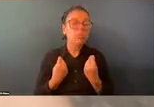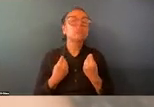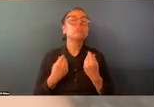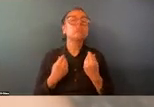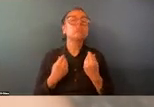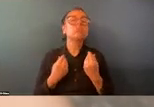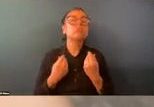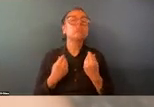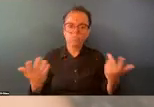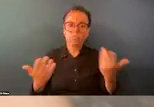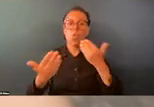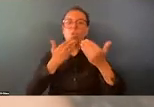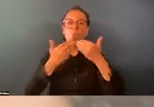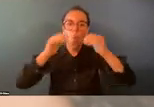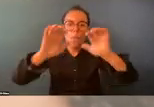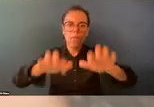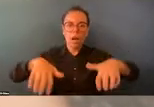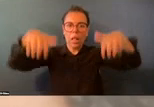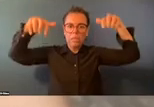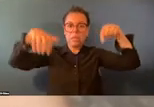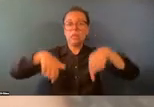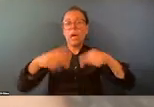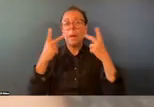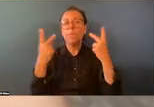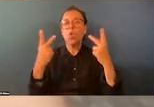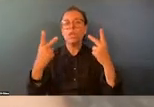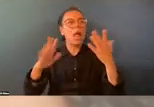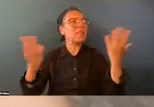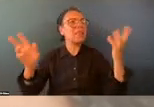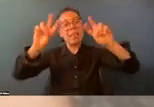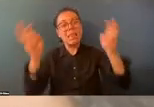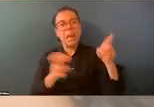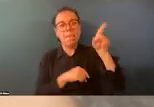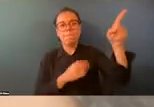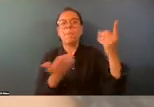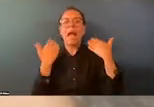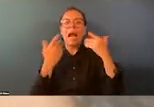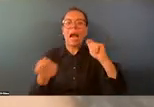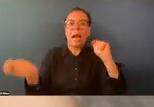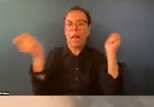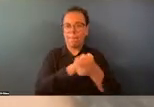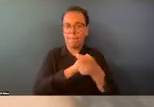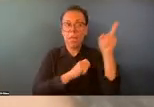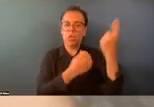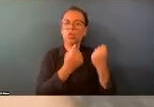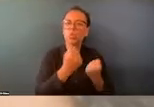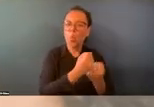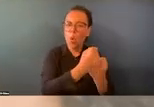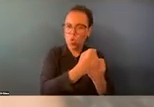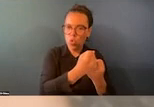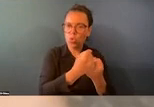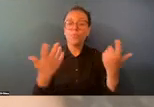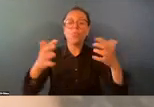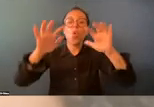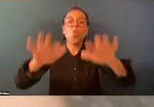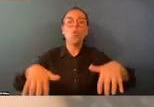big conference, the UNFCCC conference on climate change. And then what